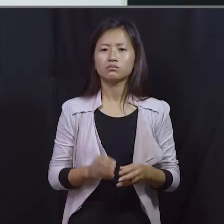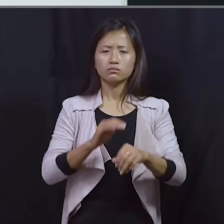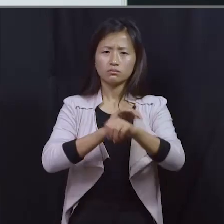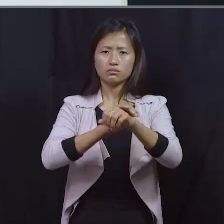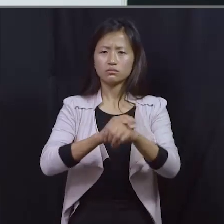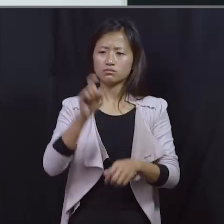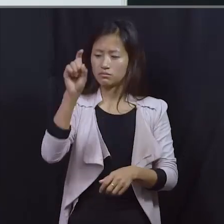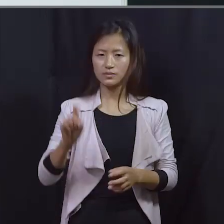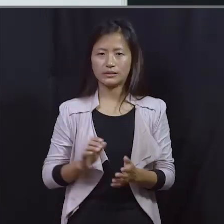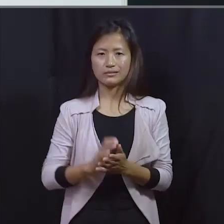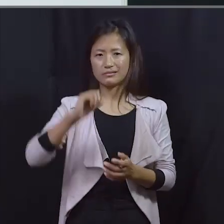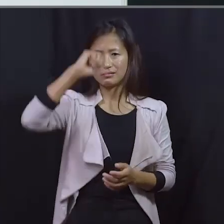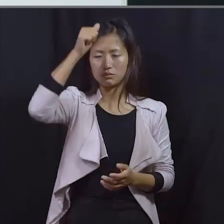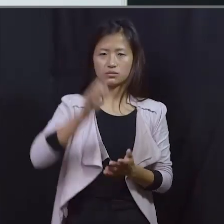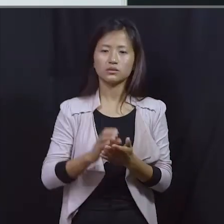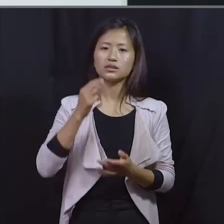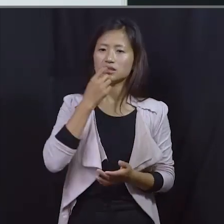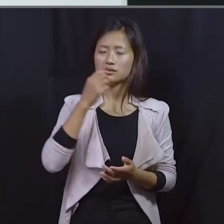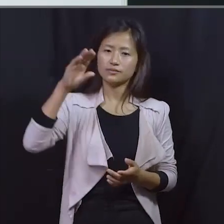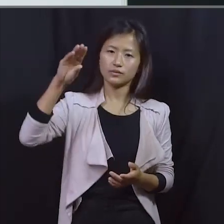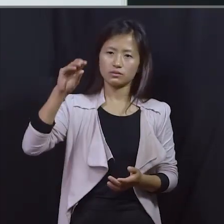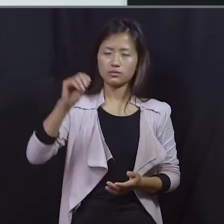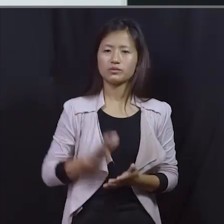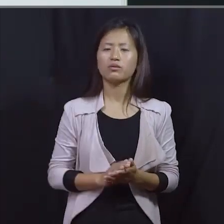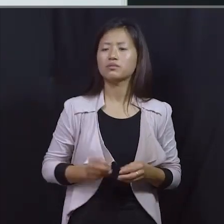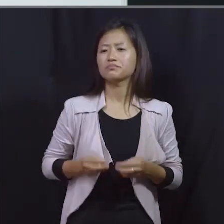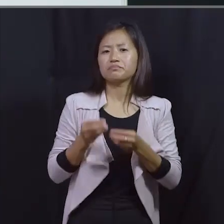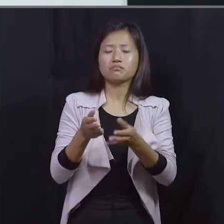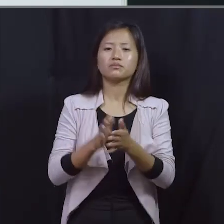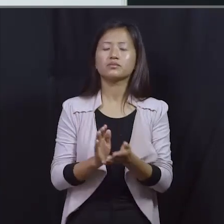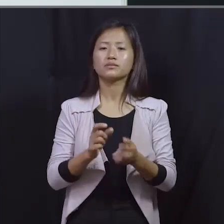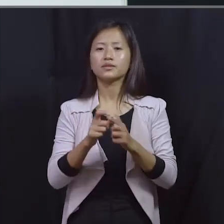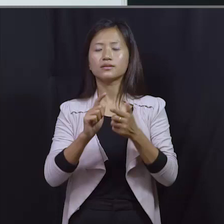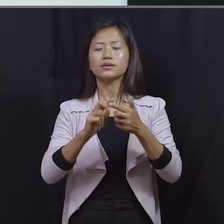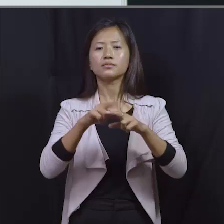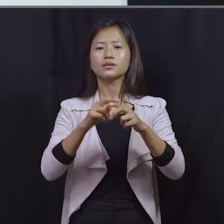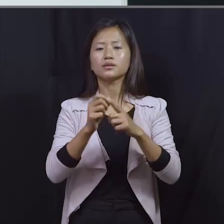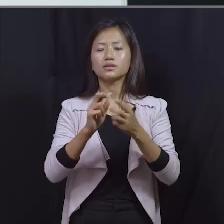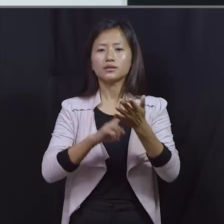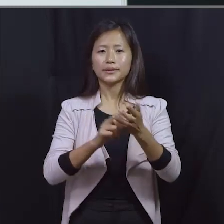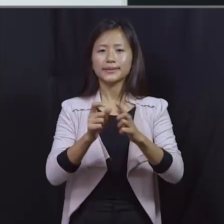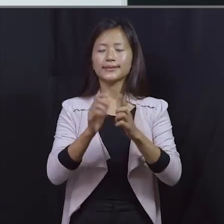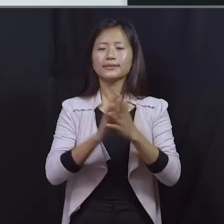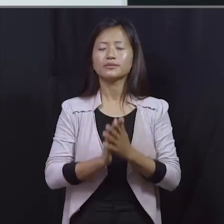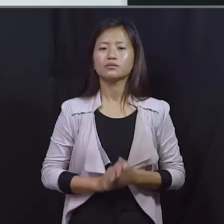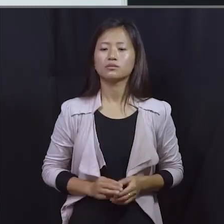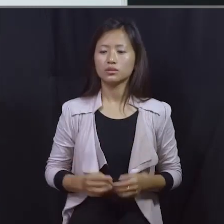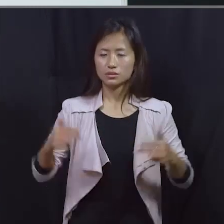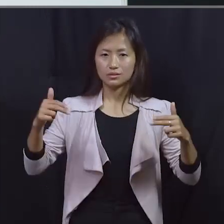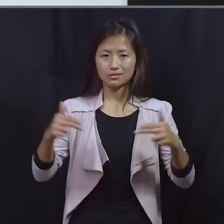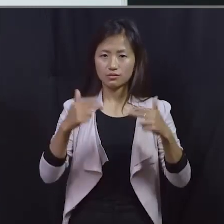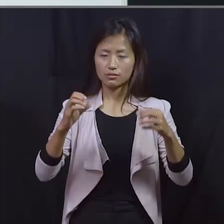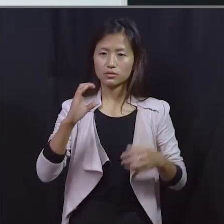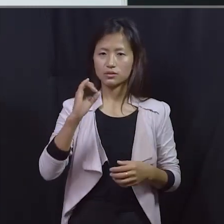longer need Indian cotton, no longer depended on India, which the once depended when American Civil War was going on. So